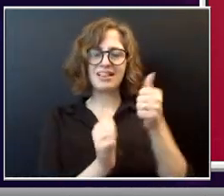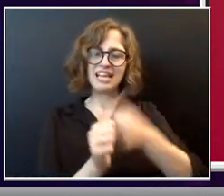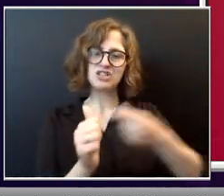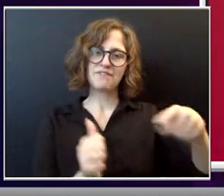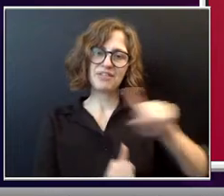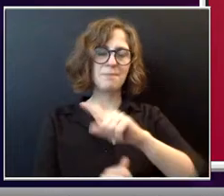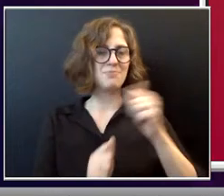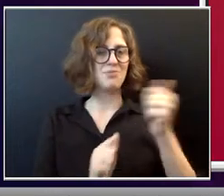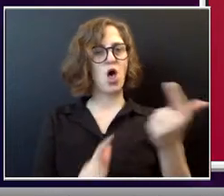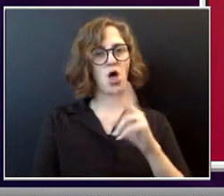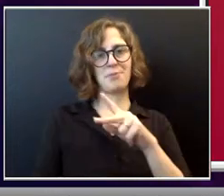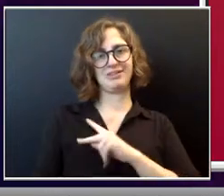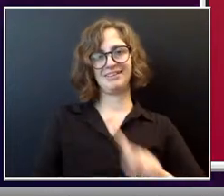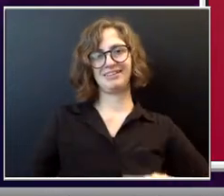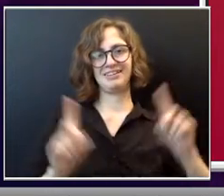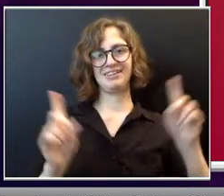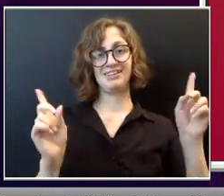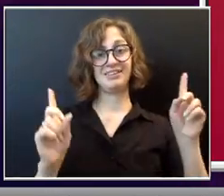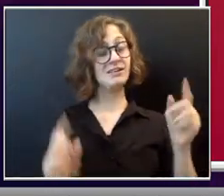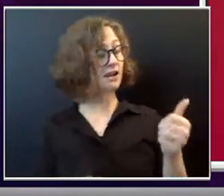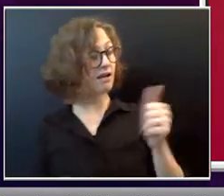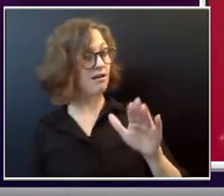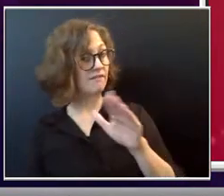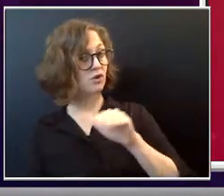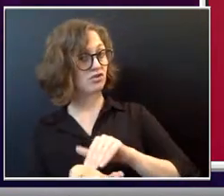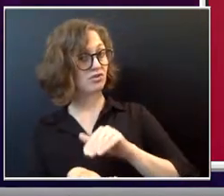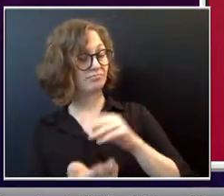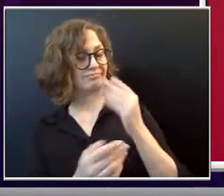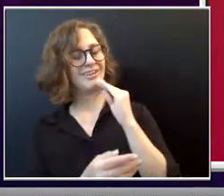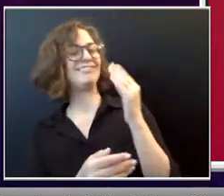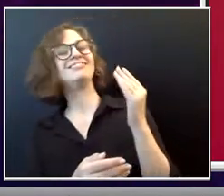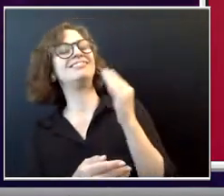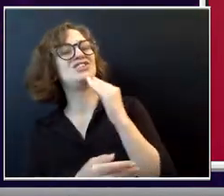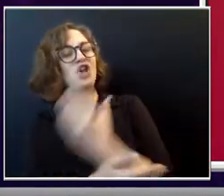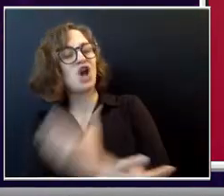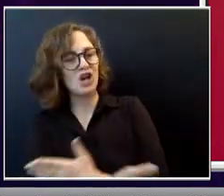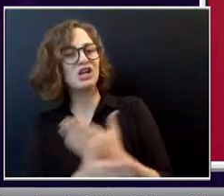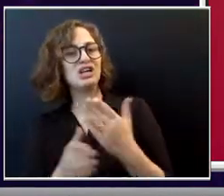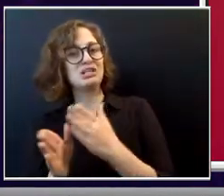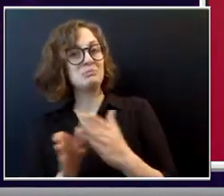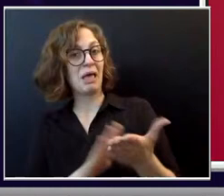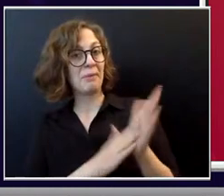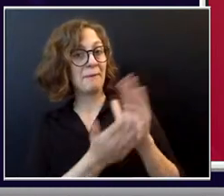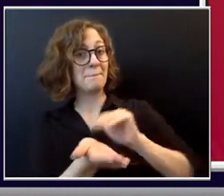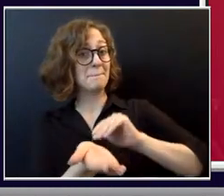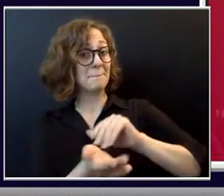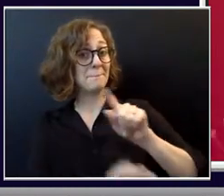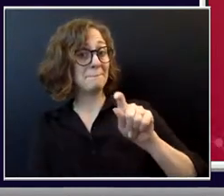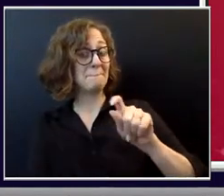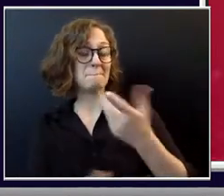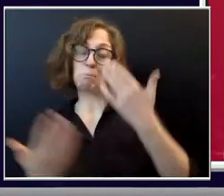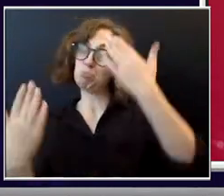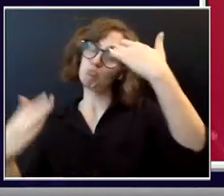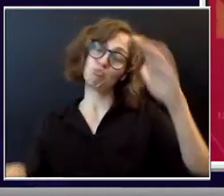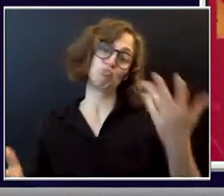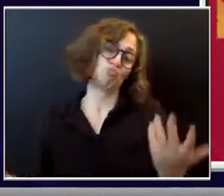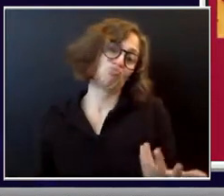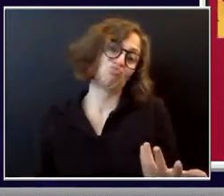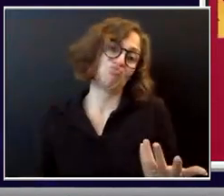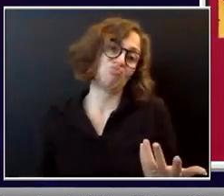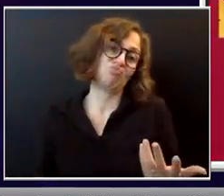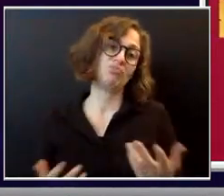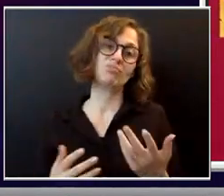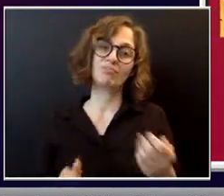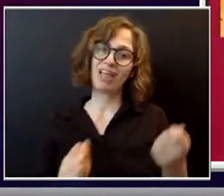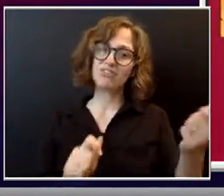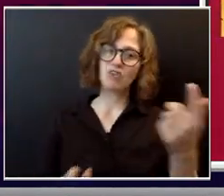your daughters plan on going into medicine, following in their dad's footsteps? I really don't know at this point. They've all had stages where they've